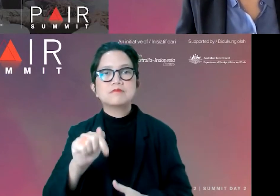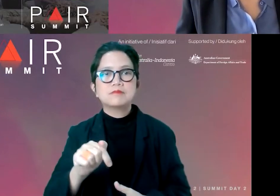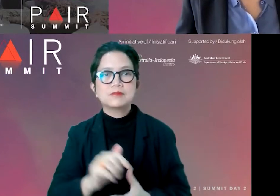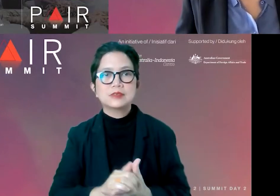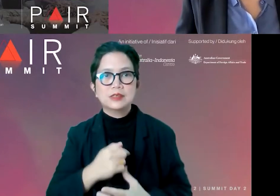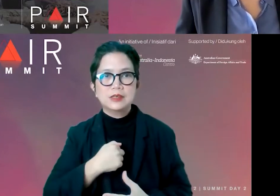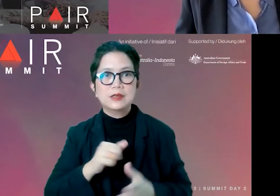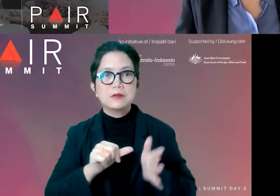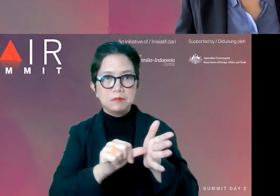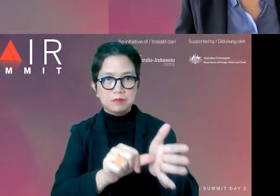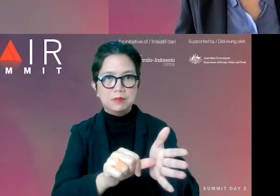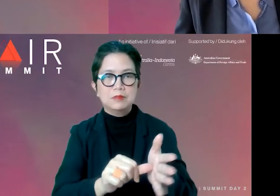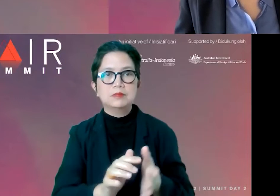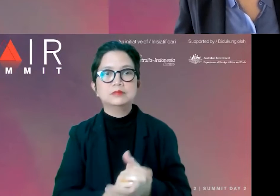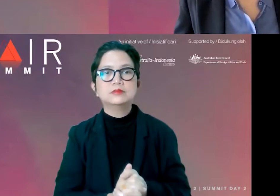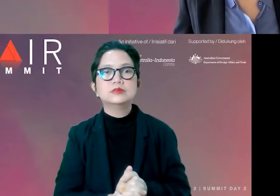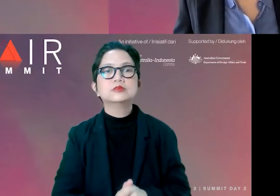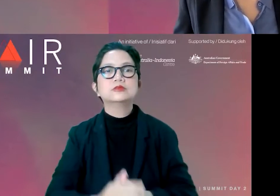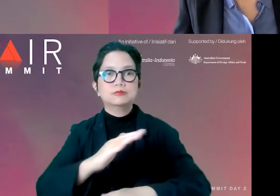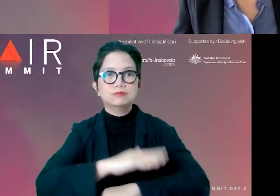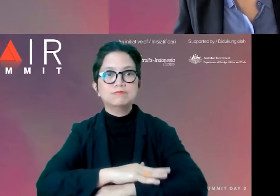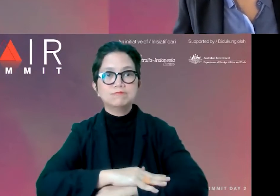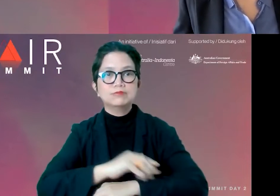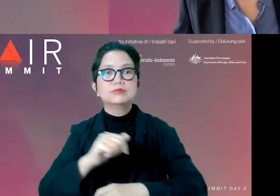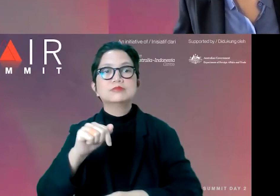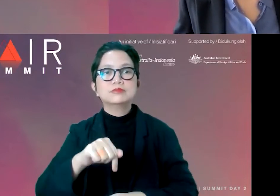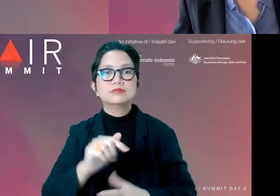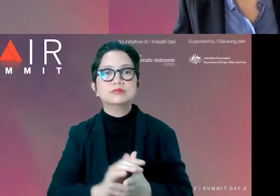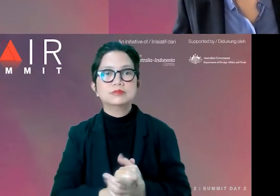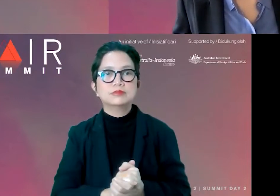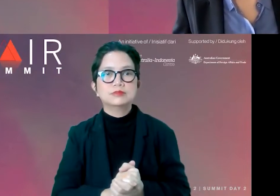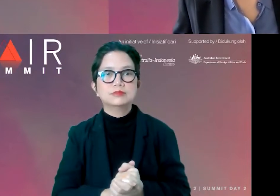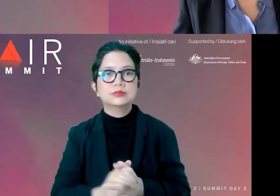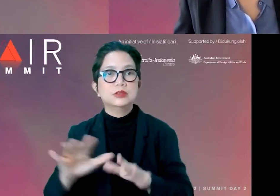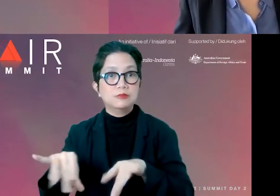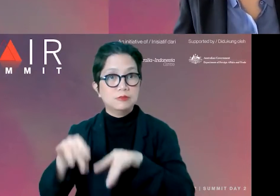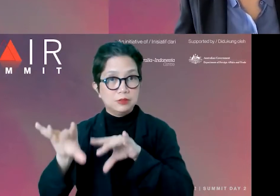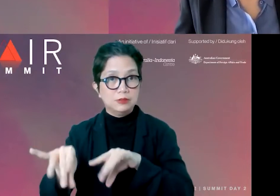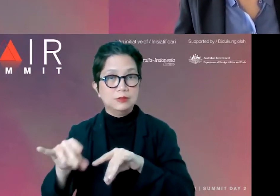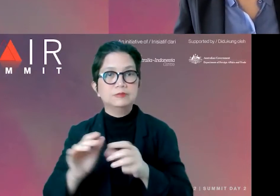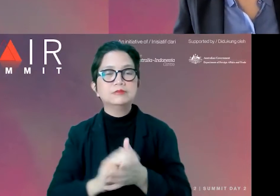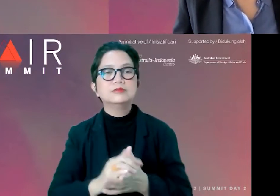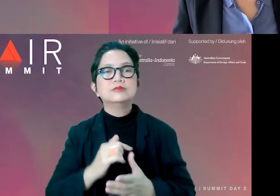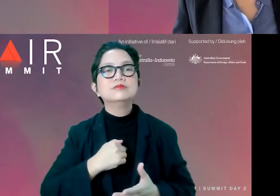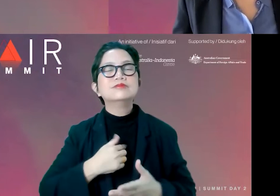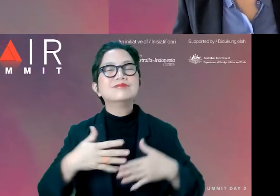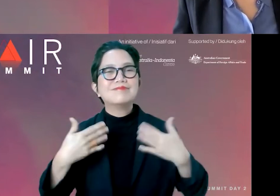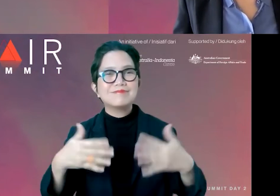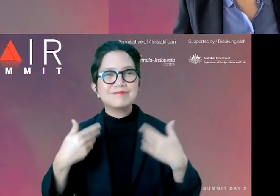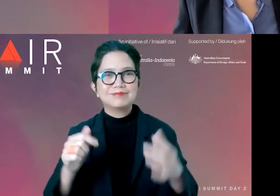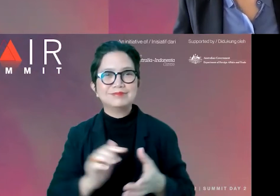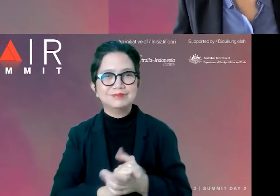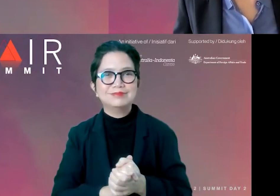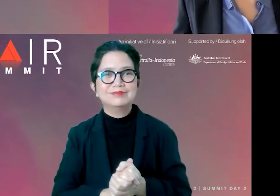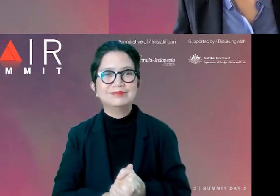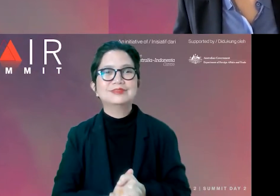Australia-Indonesia Centre, and it's our pleasure to bring you the third day of the PAIR Summit. Now, for your viewing,